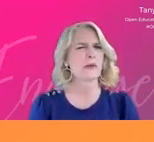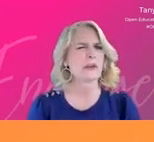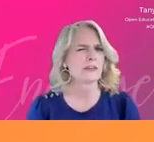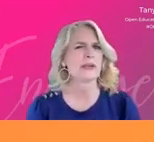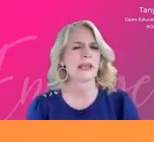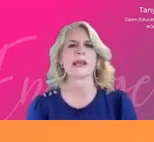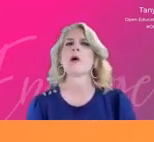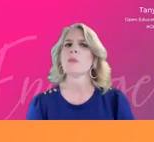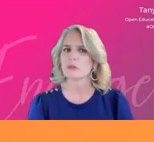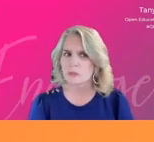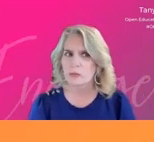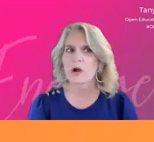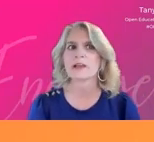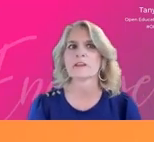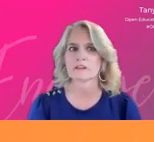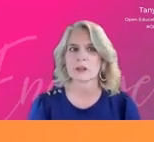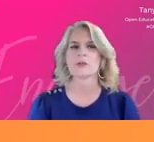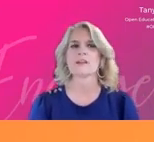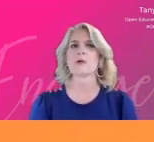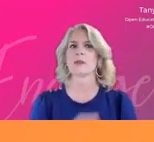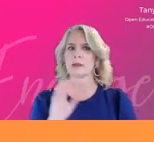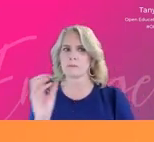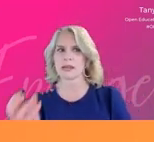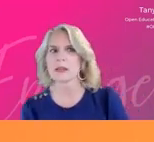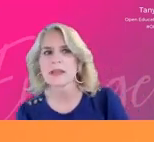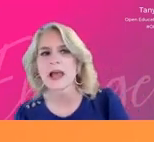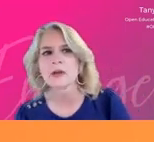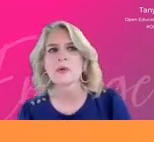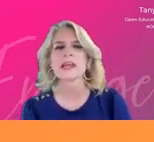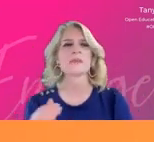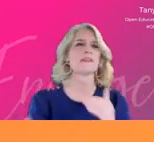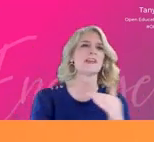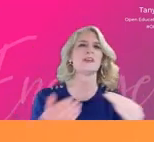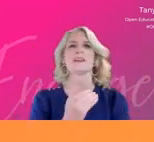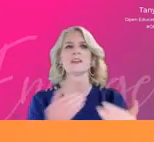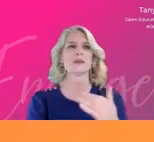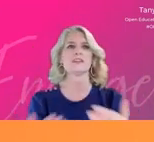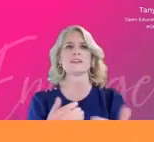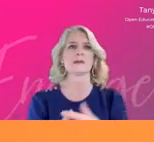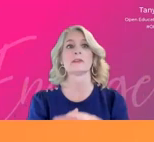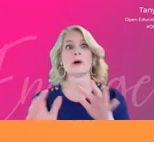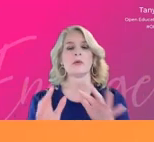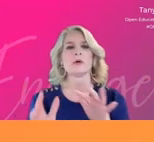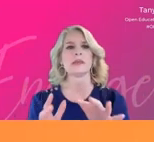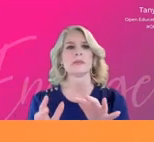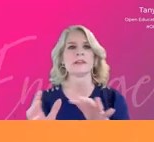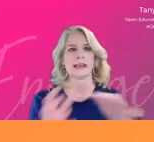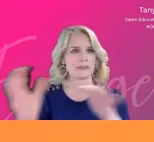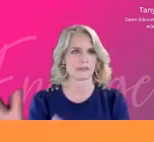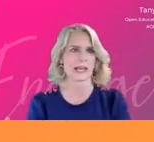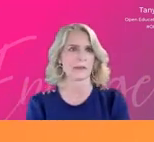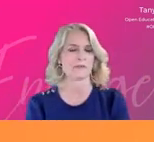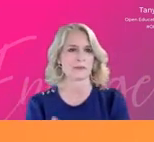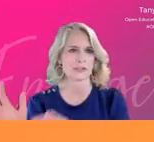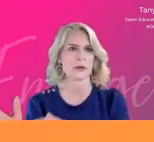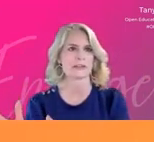I think if I were to do it again, I almost would want to slow down and maybe add a week, but then you're dealing with, well, will people not have